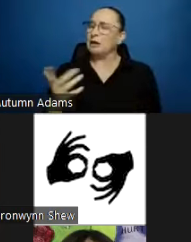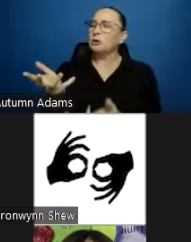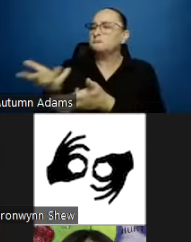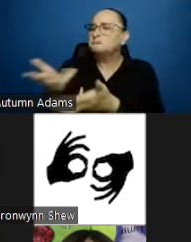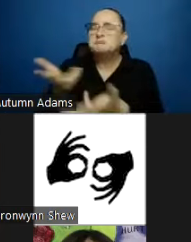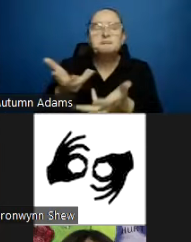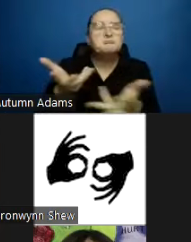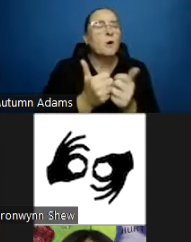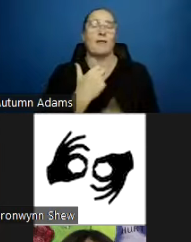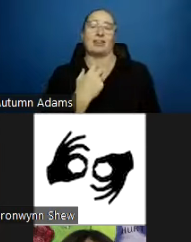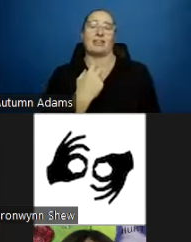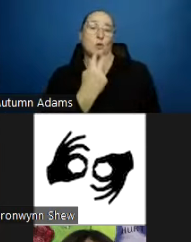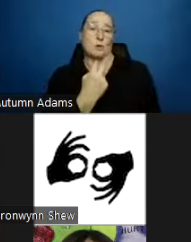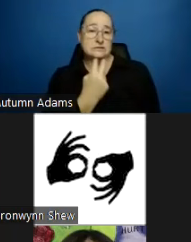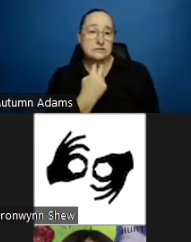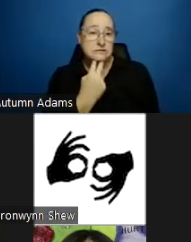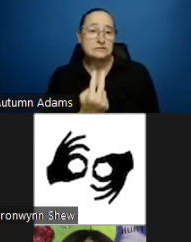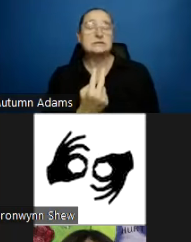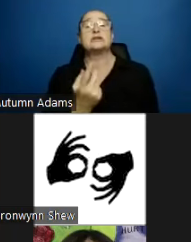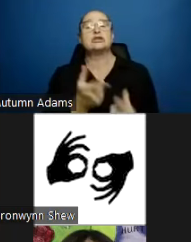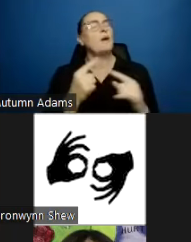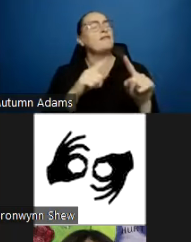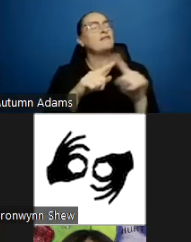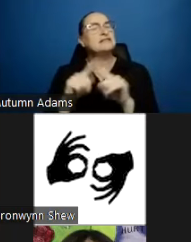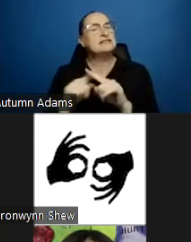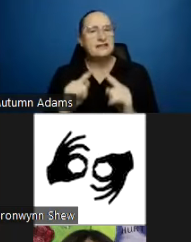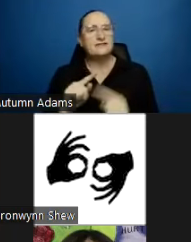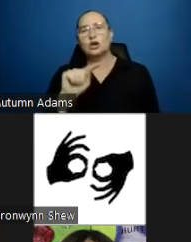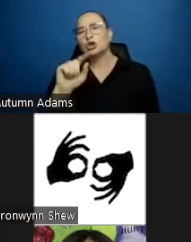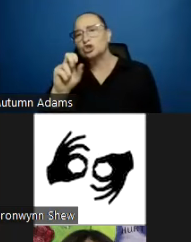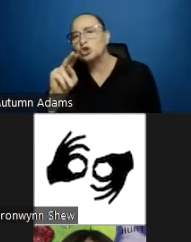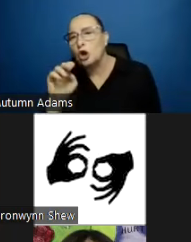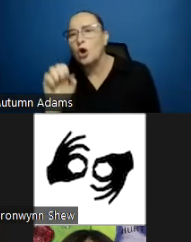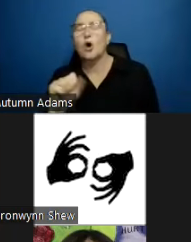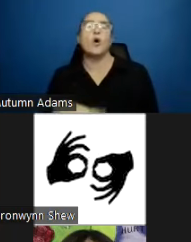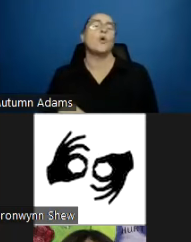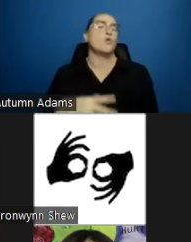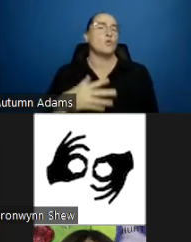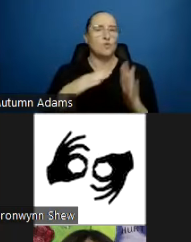And with that voice, with communications, you have different tones and intonations, right?